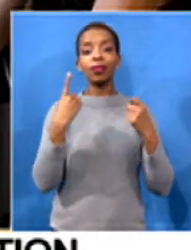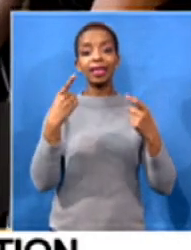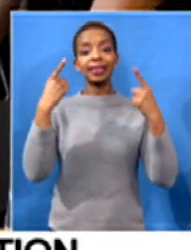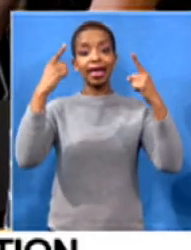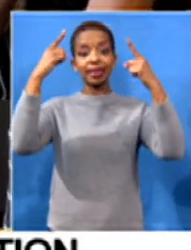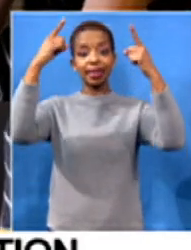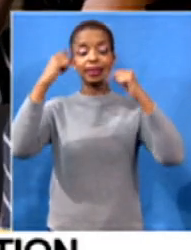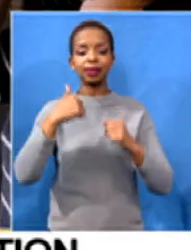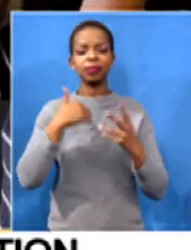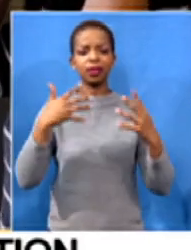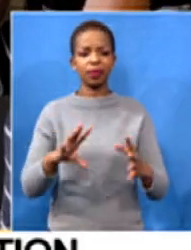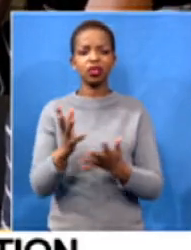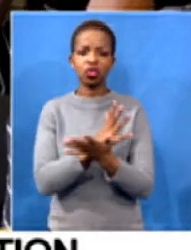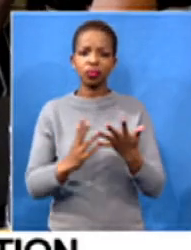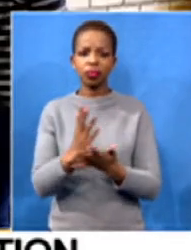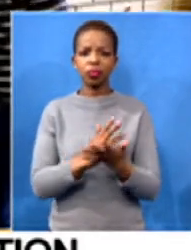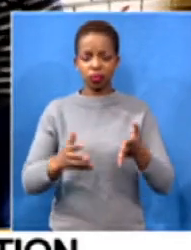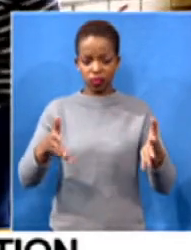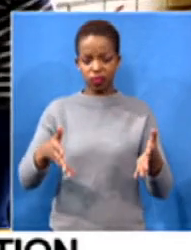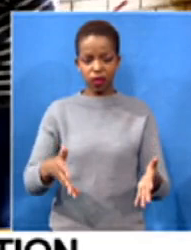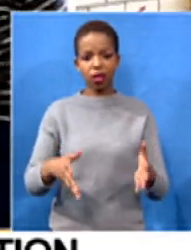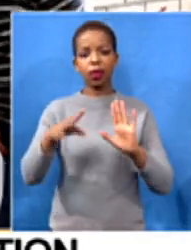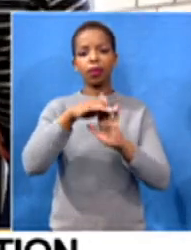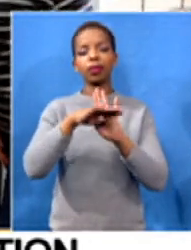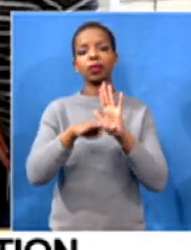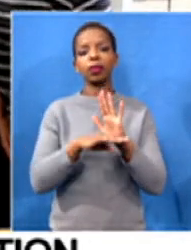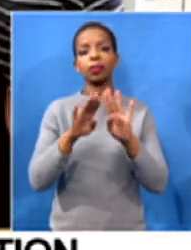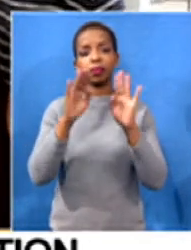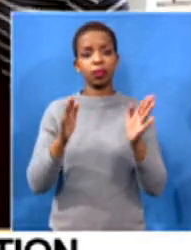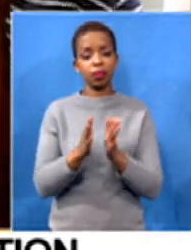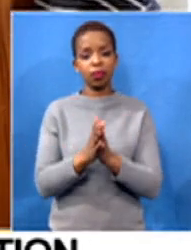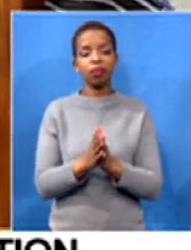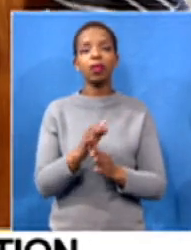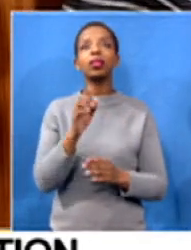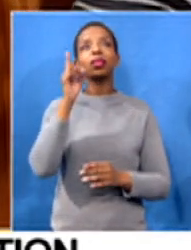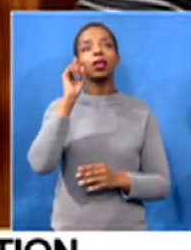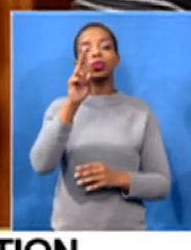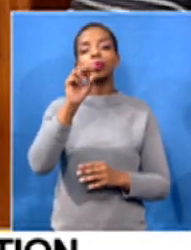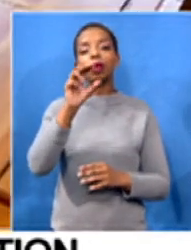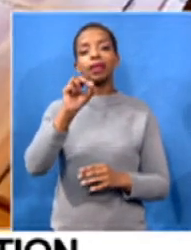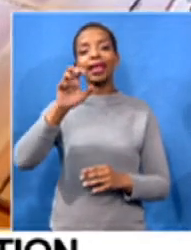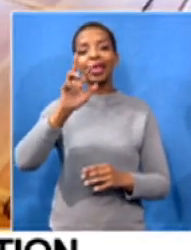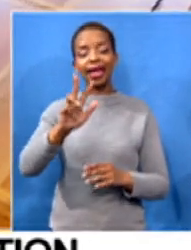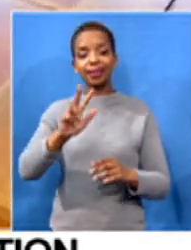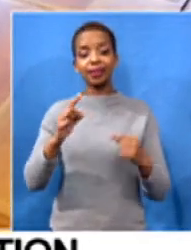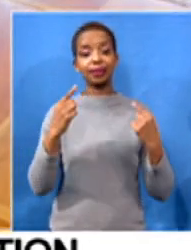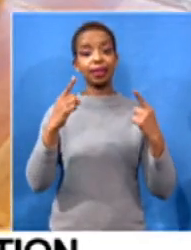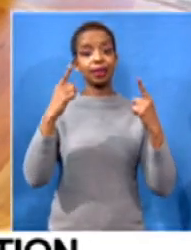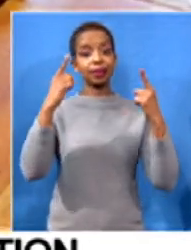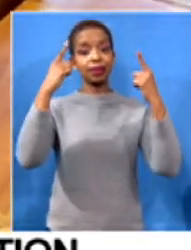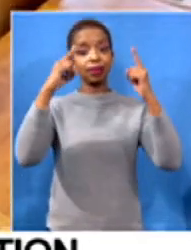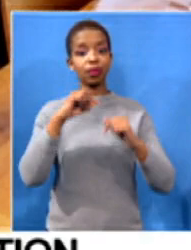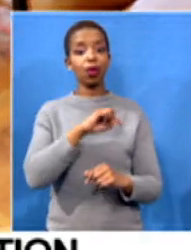show before about this, that one of the big successes since 2008 is a dramatic increase in the number of in